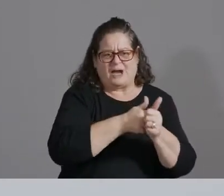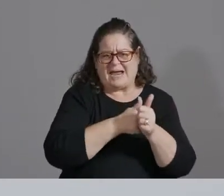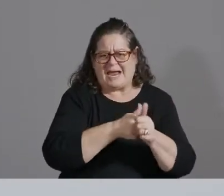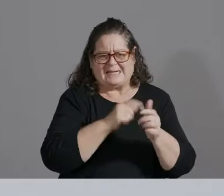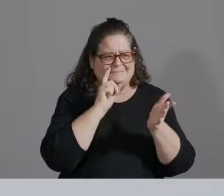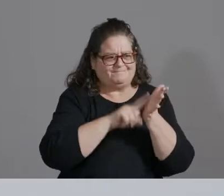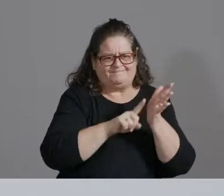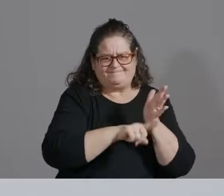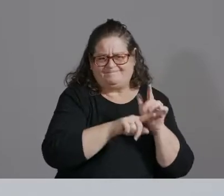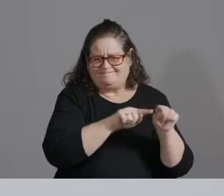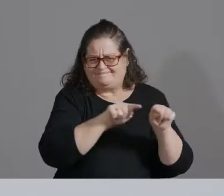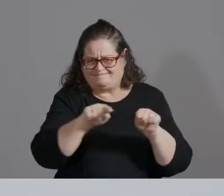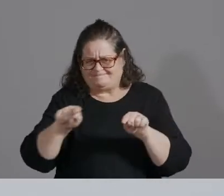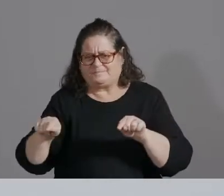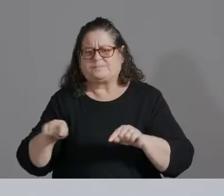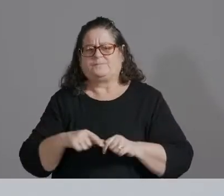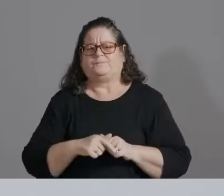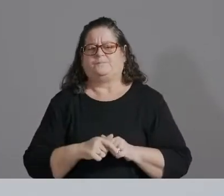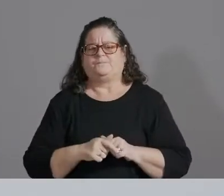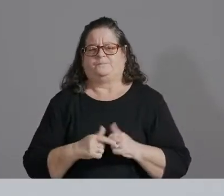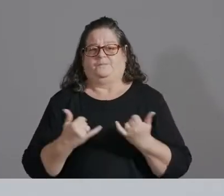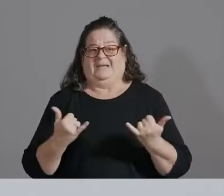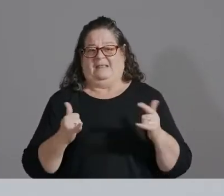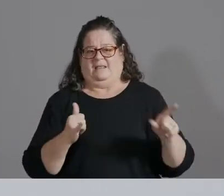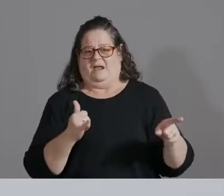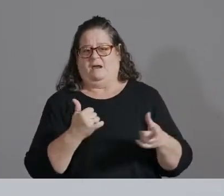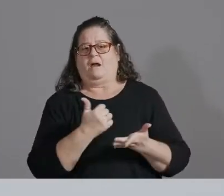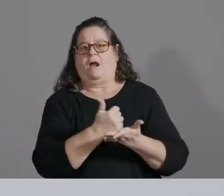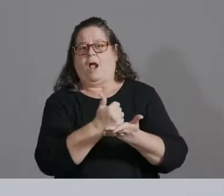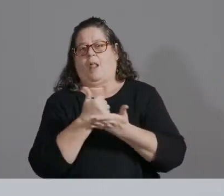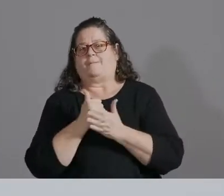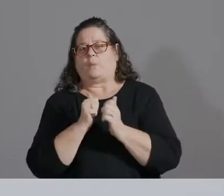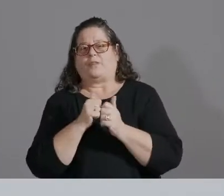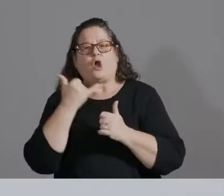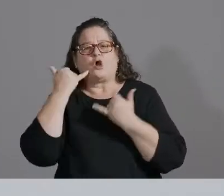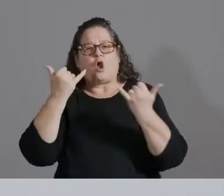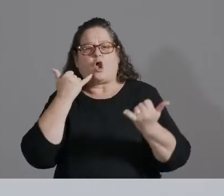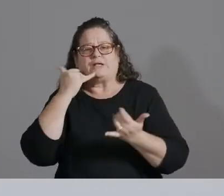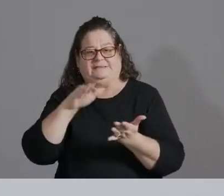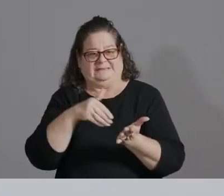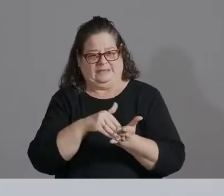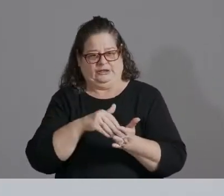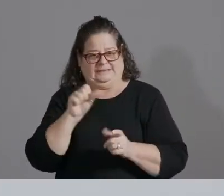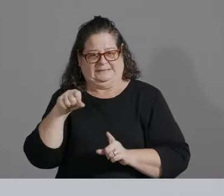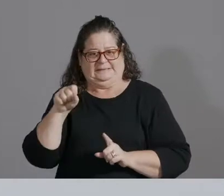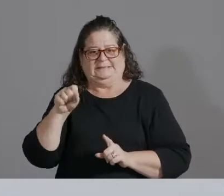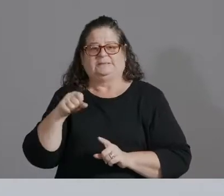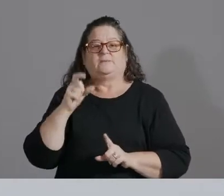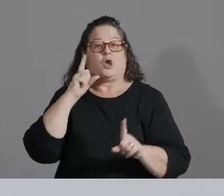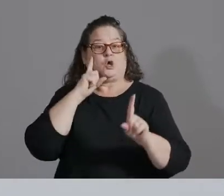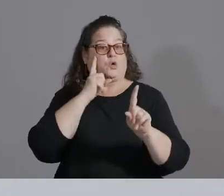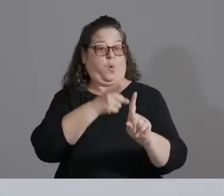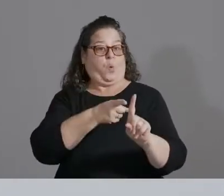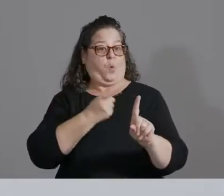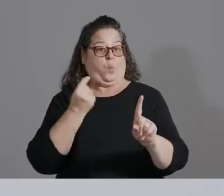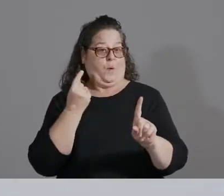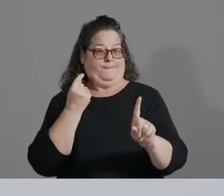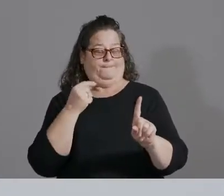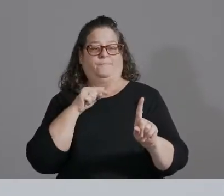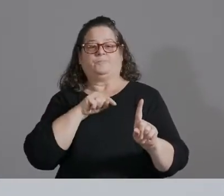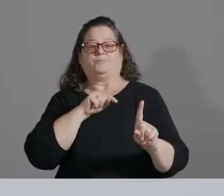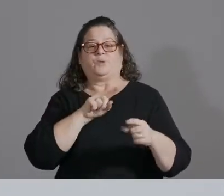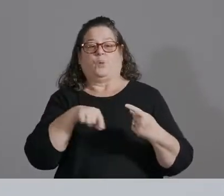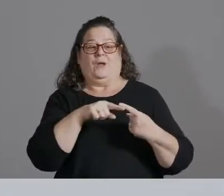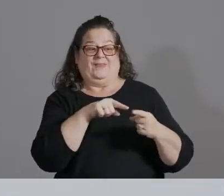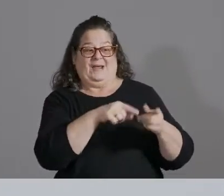center. But our goal is to reach people within 48 hours of their results as they're